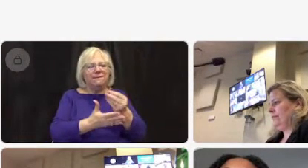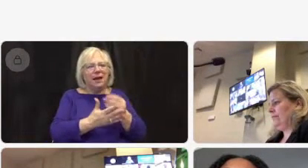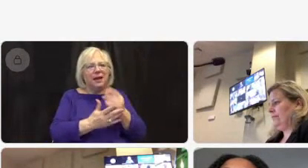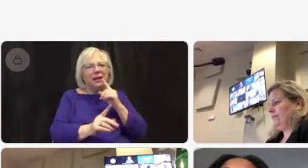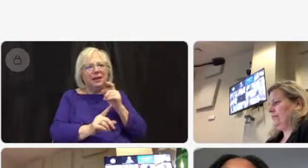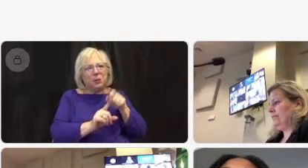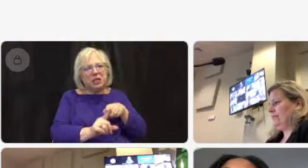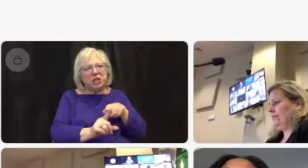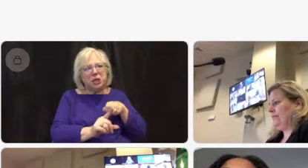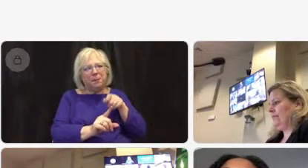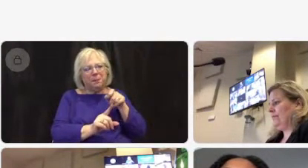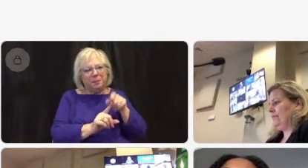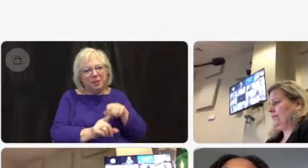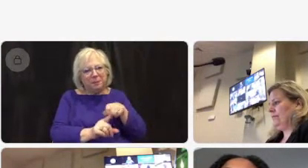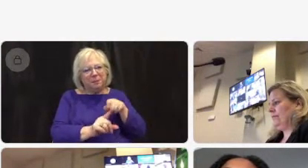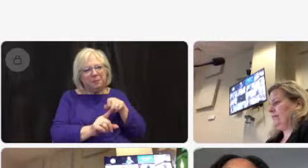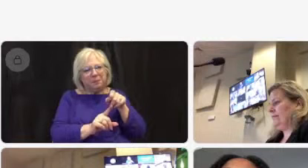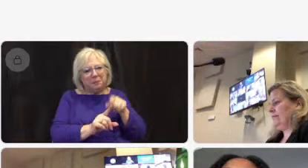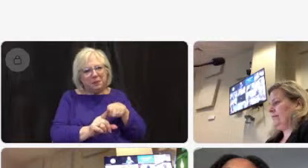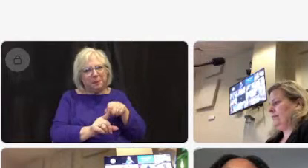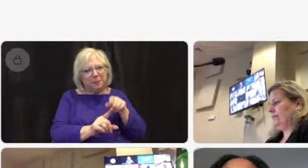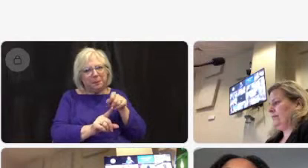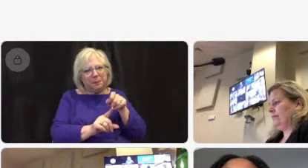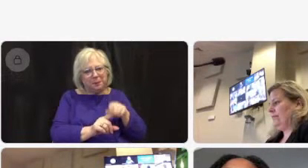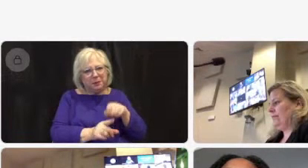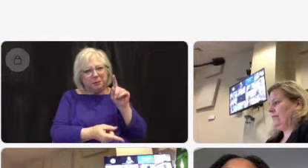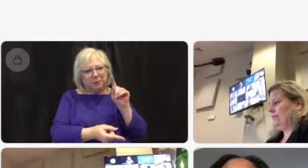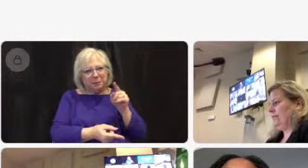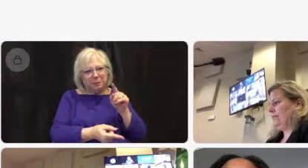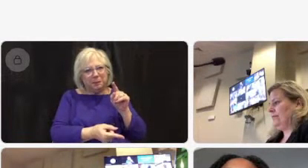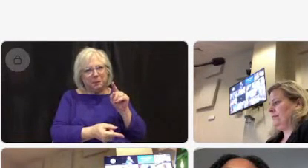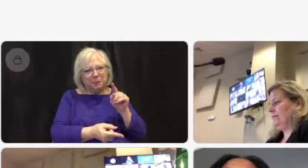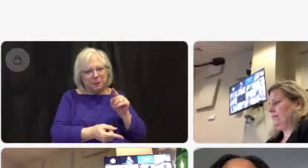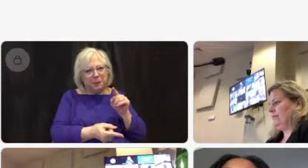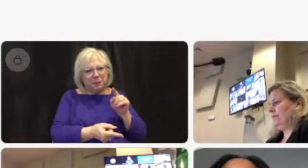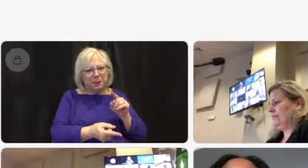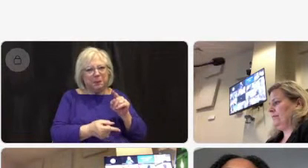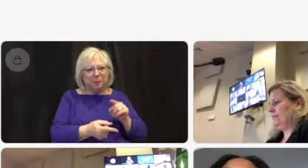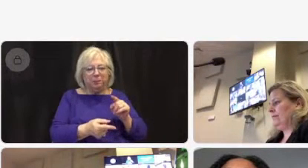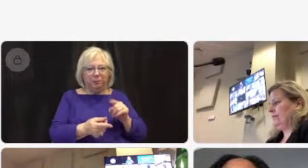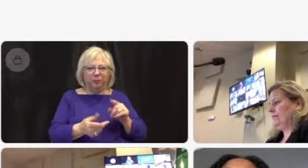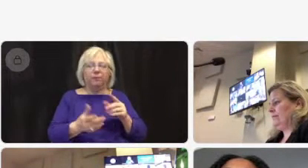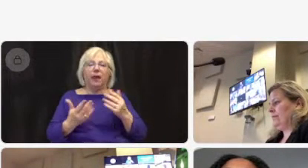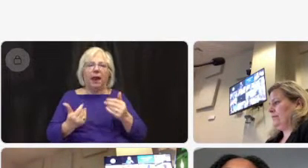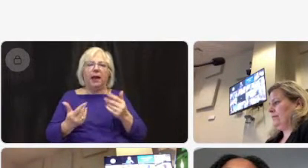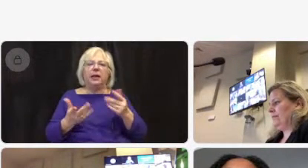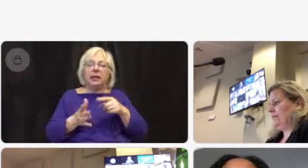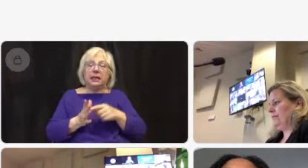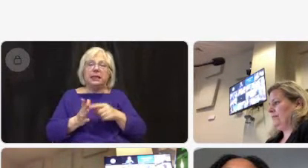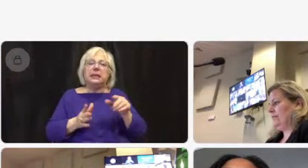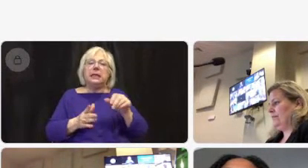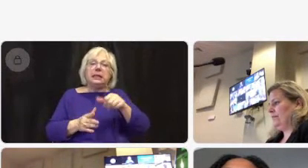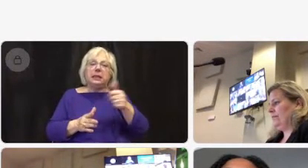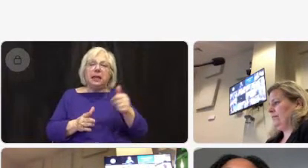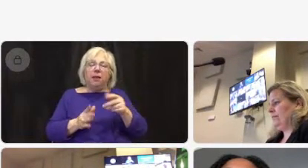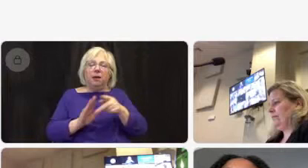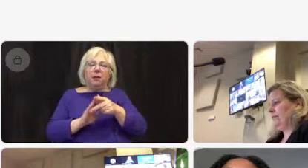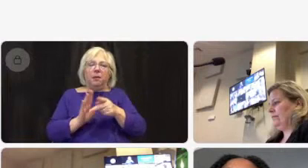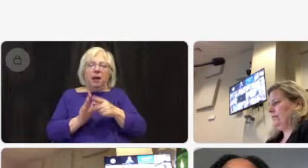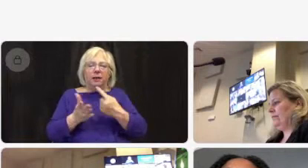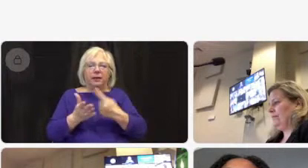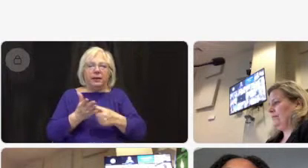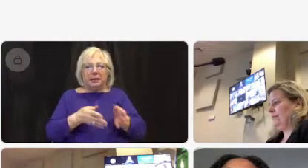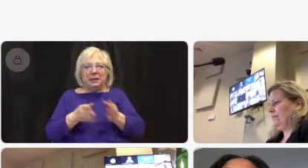away. And because, and this is a whole nother policy discussion, and this came up in many of our